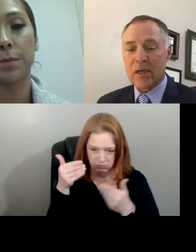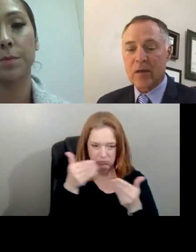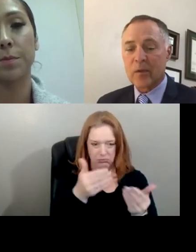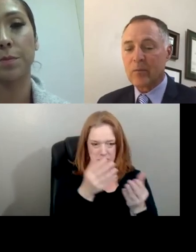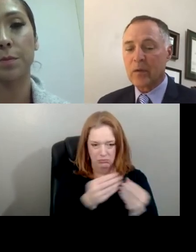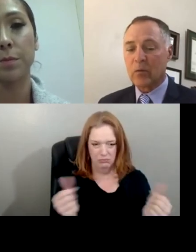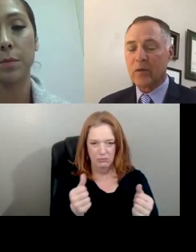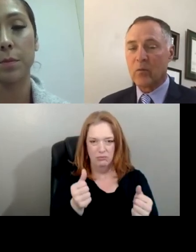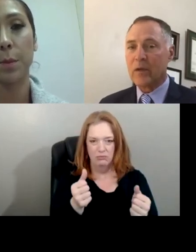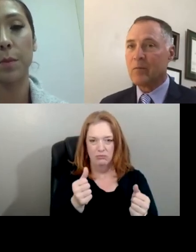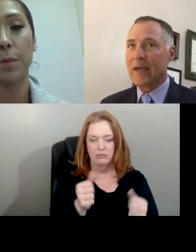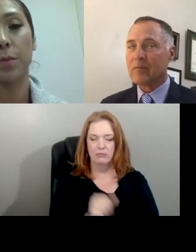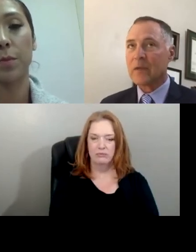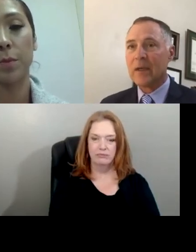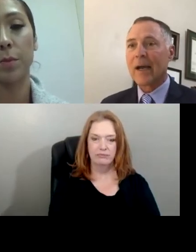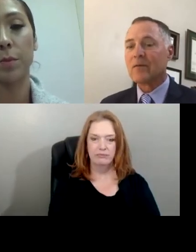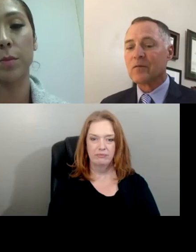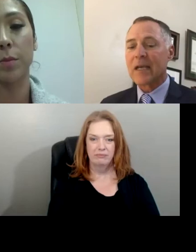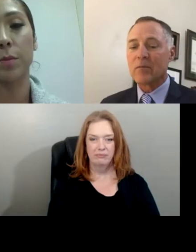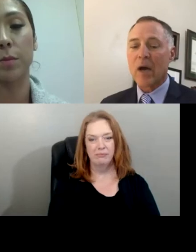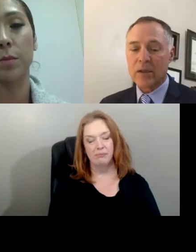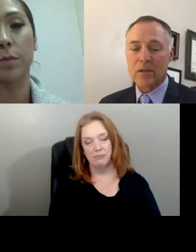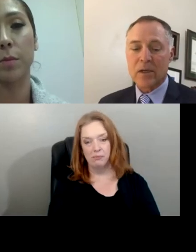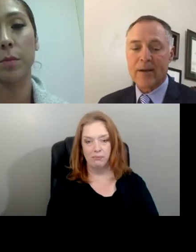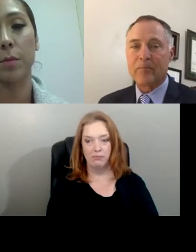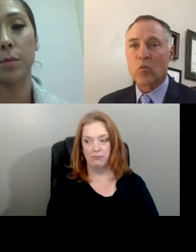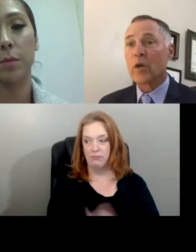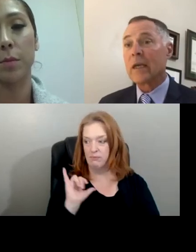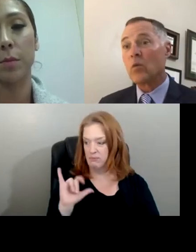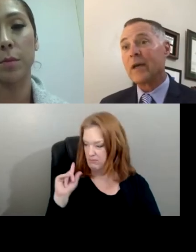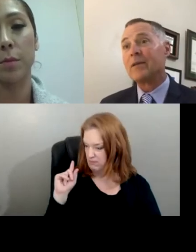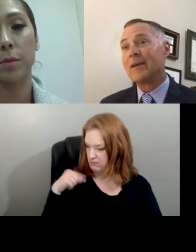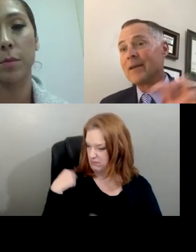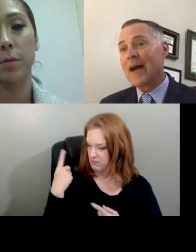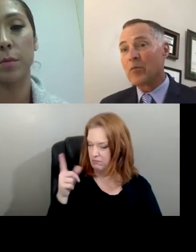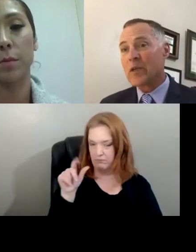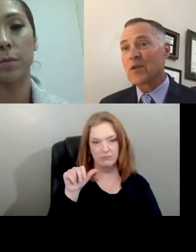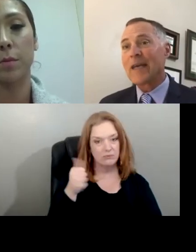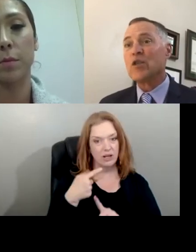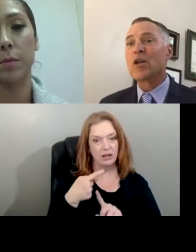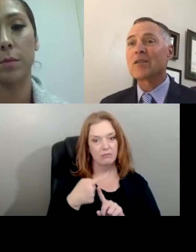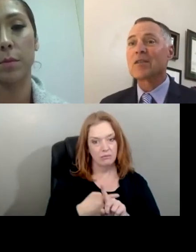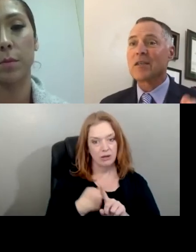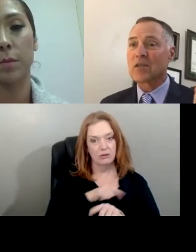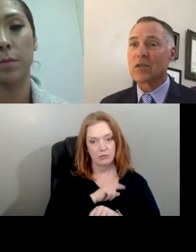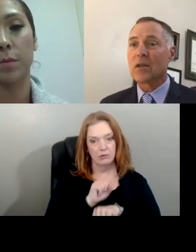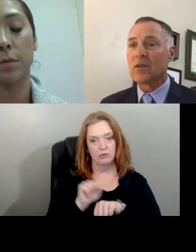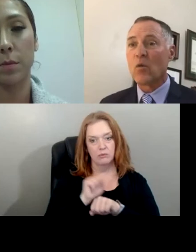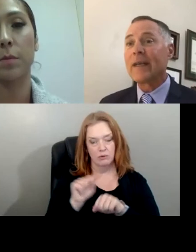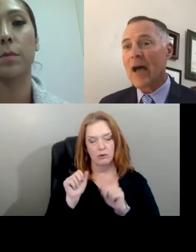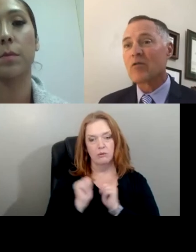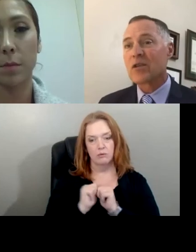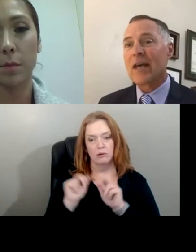Indigenous people. We've been kind of 10 months working with Operation Lady Justice,